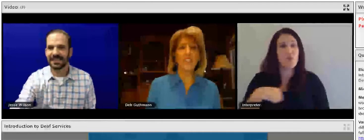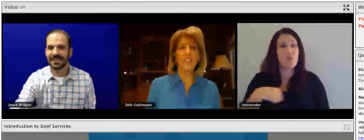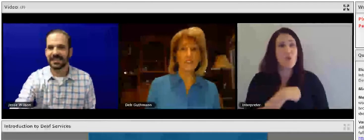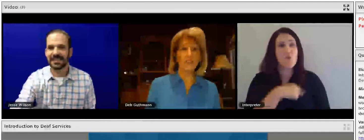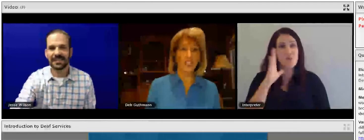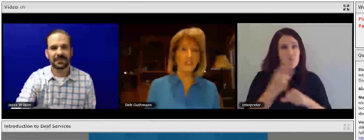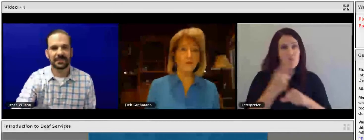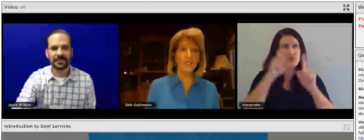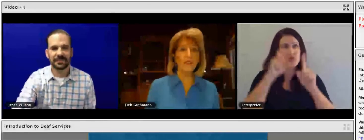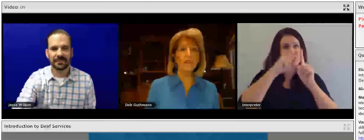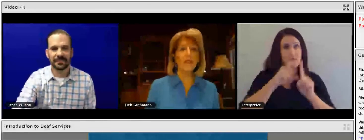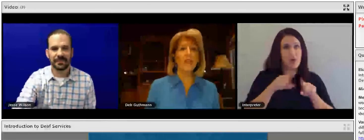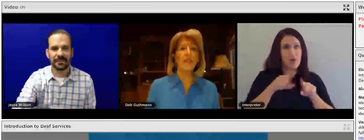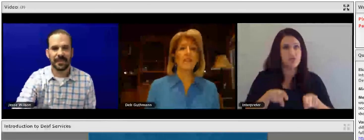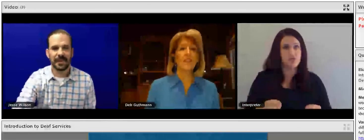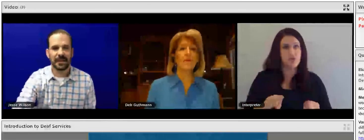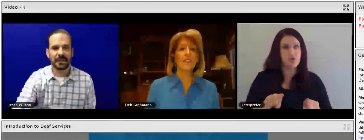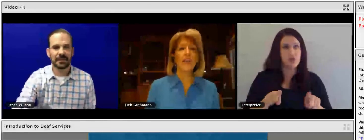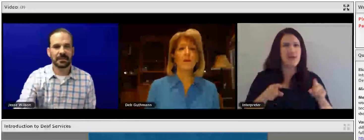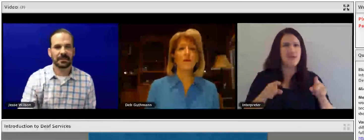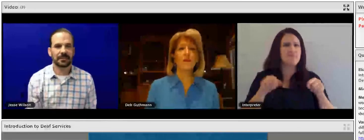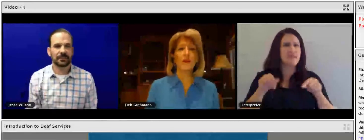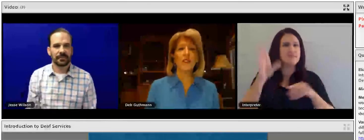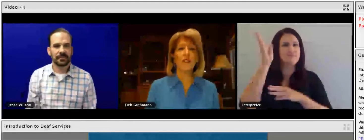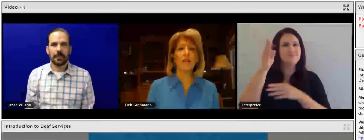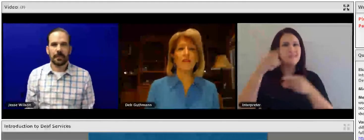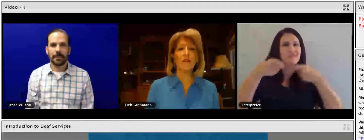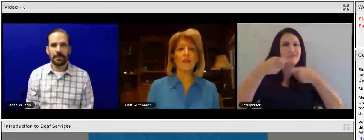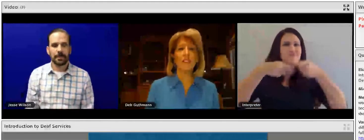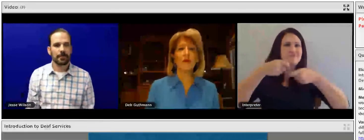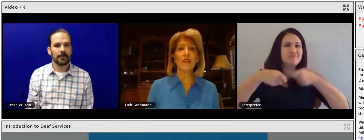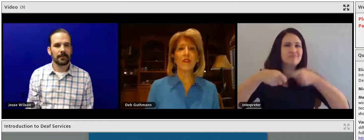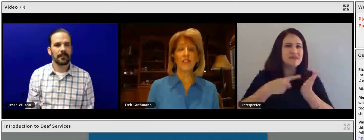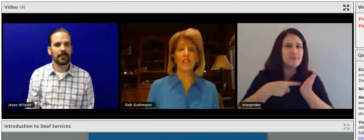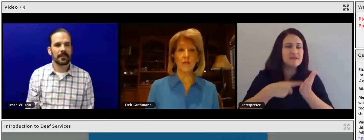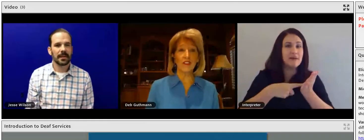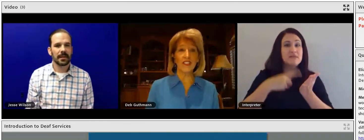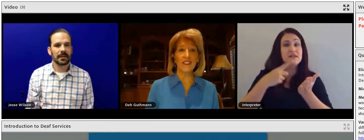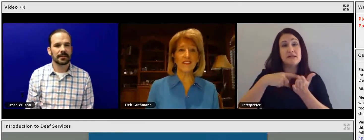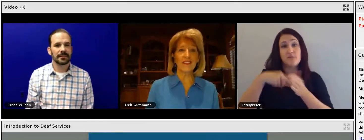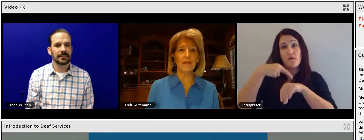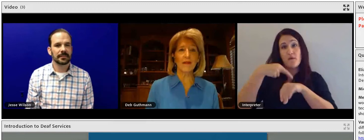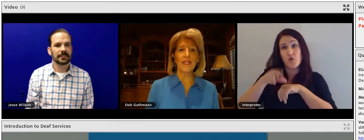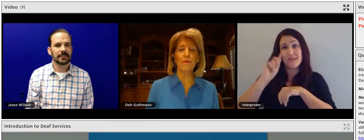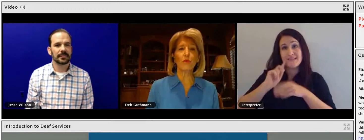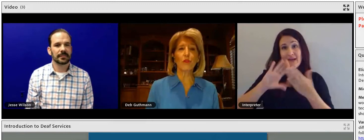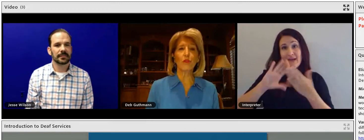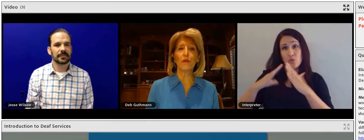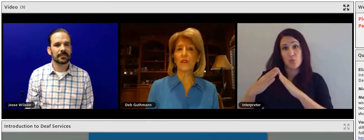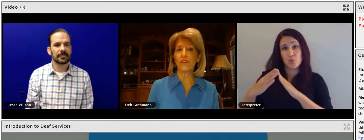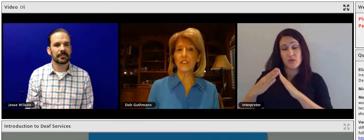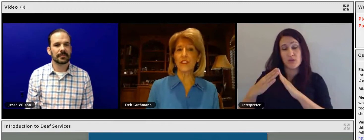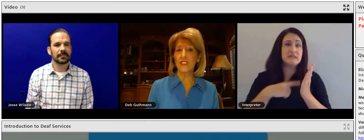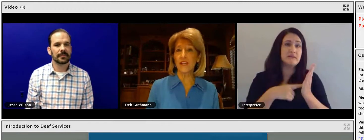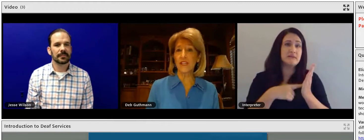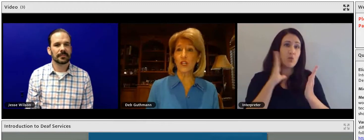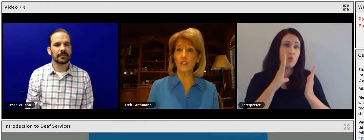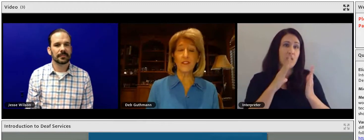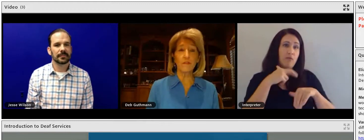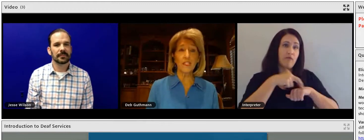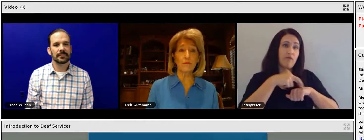using terminology interchangeably. Sometimes we'll be referring to the deaf community. Sometimes we'll